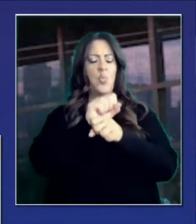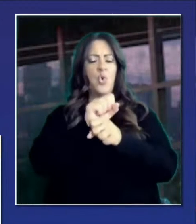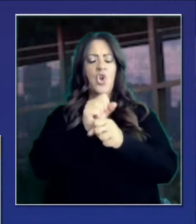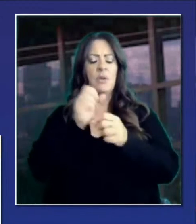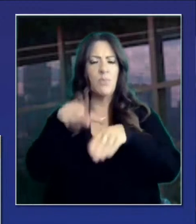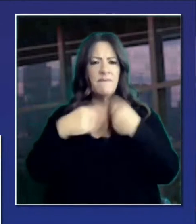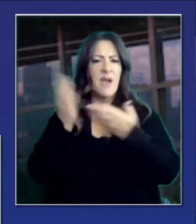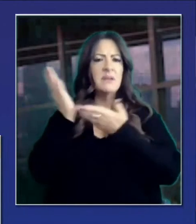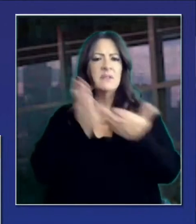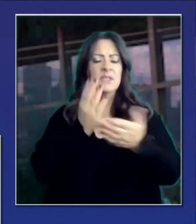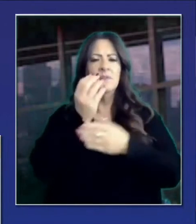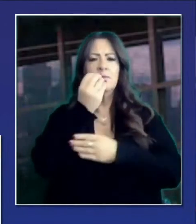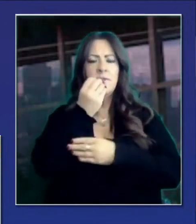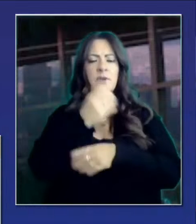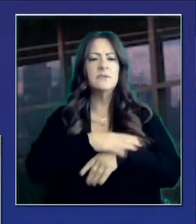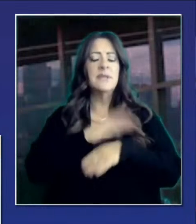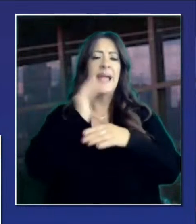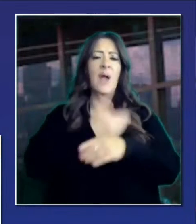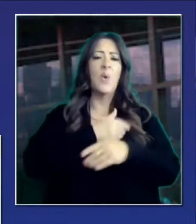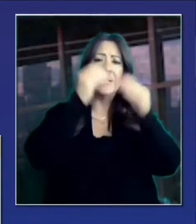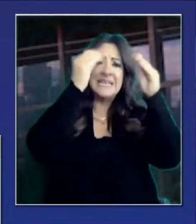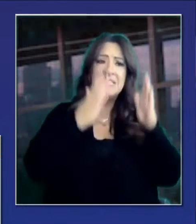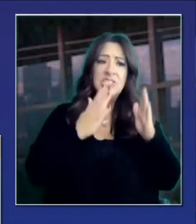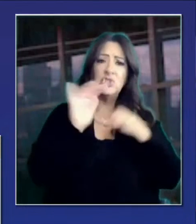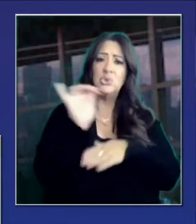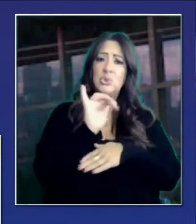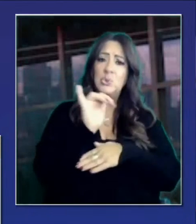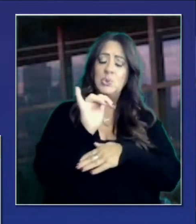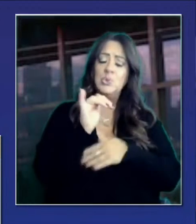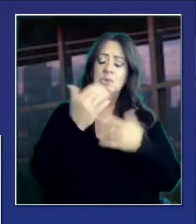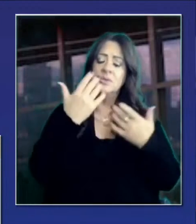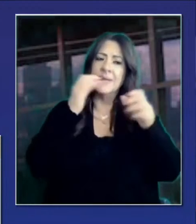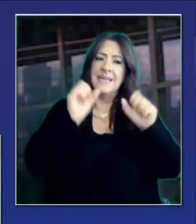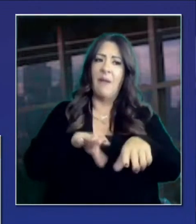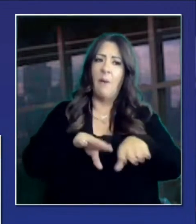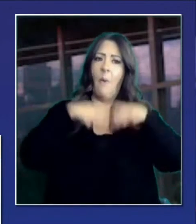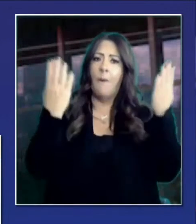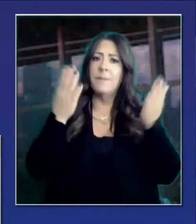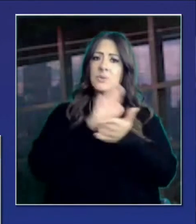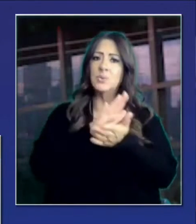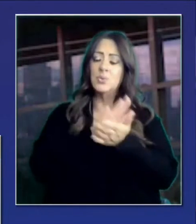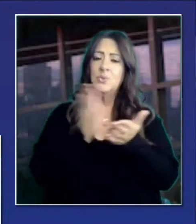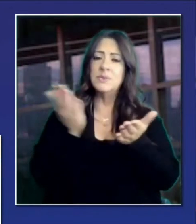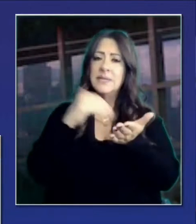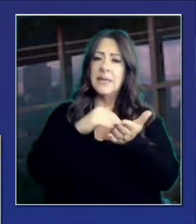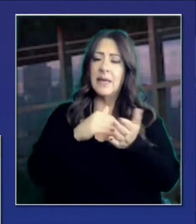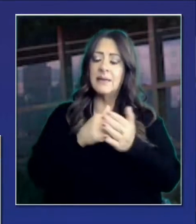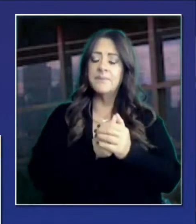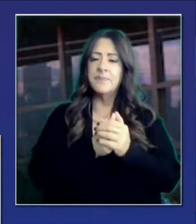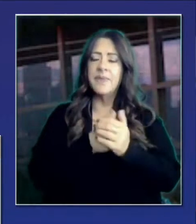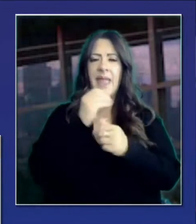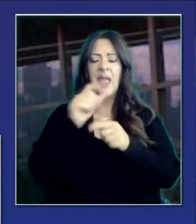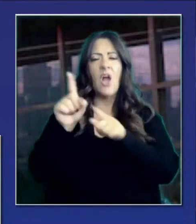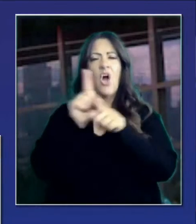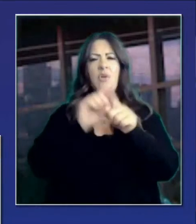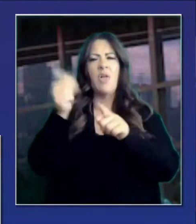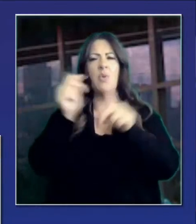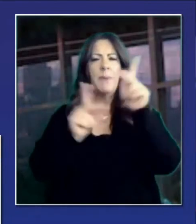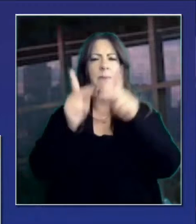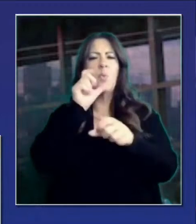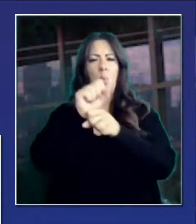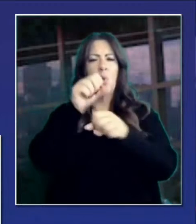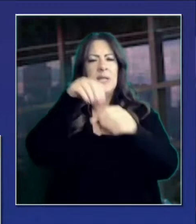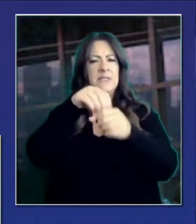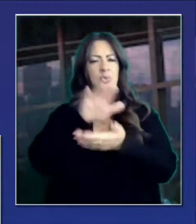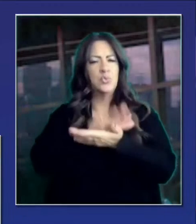delivery system, and our teachers in order to get our schools reopened, as well as our support staff that's so foundational and critical